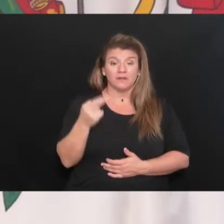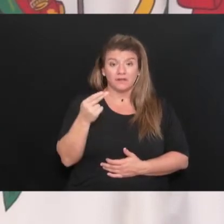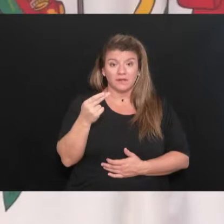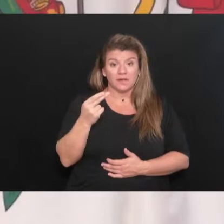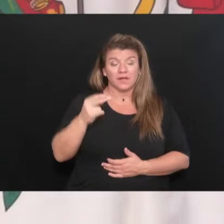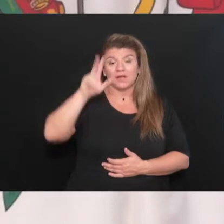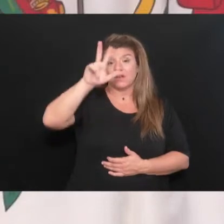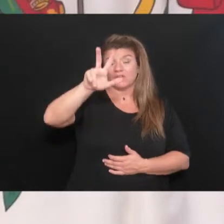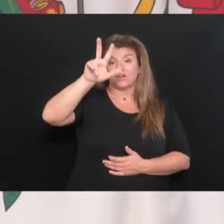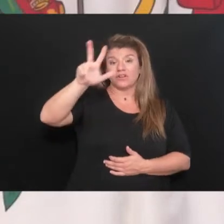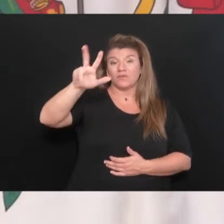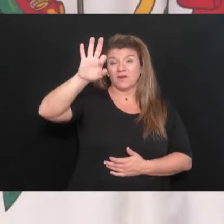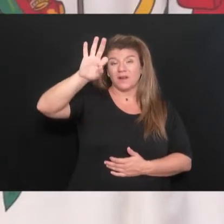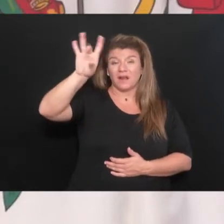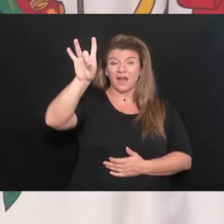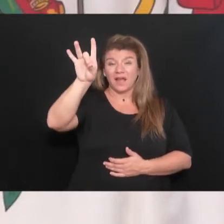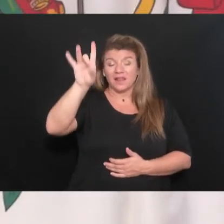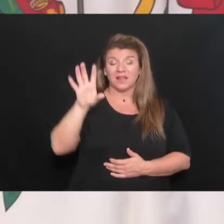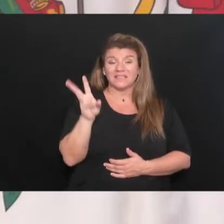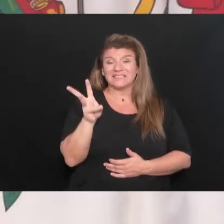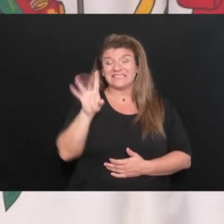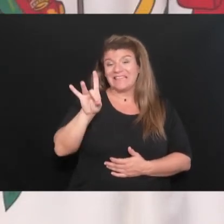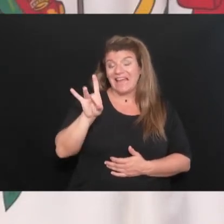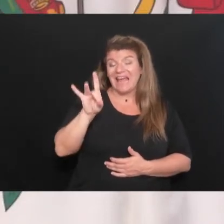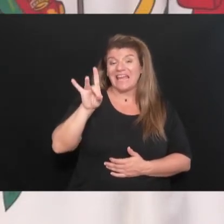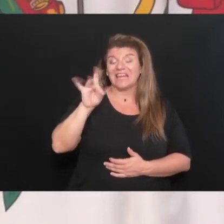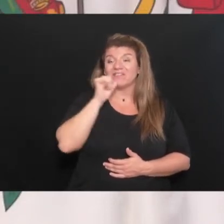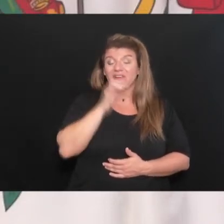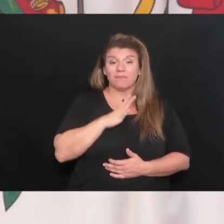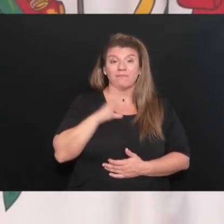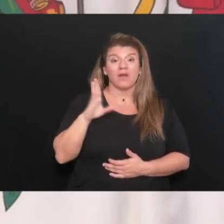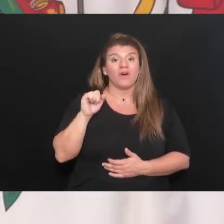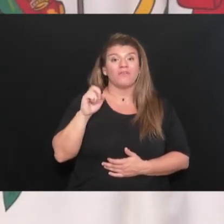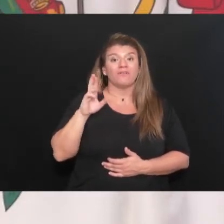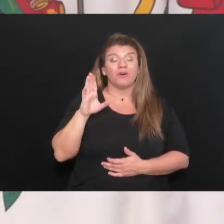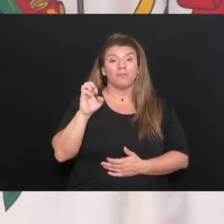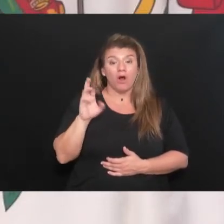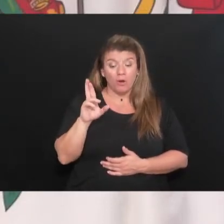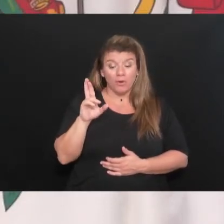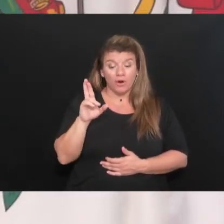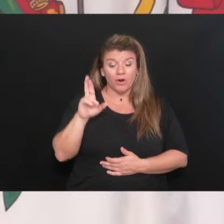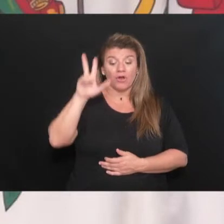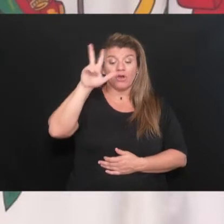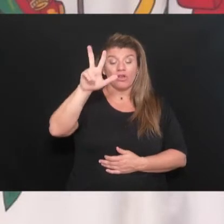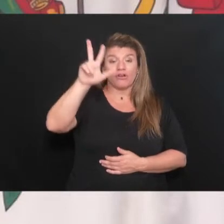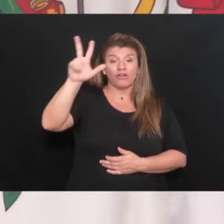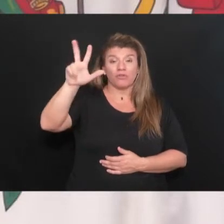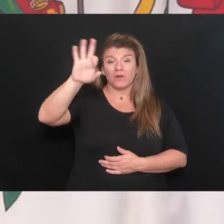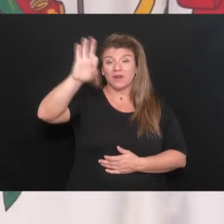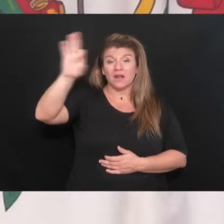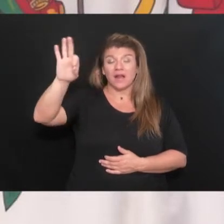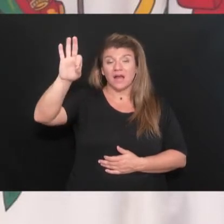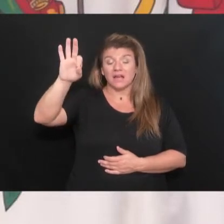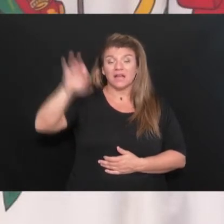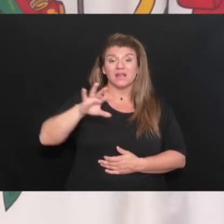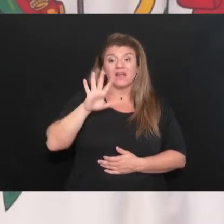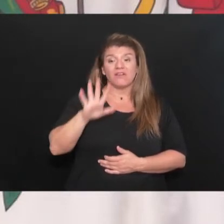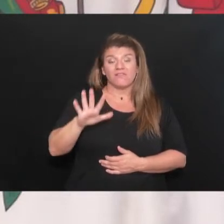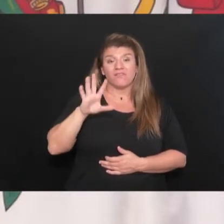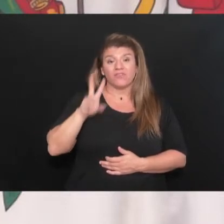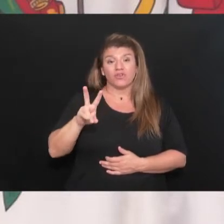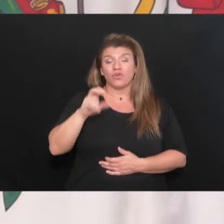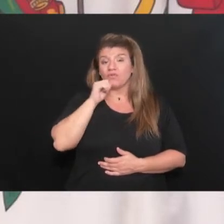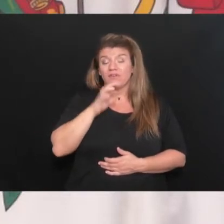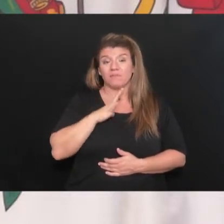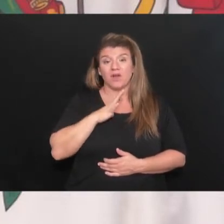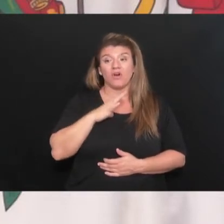Our 3,398th death, a 68-year-old female from Barber County. Our 3,399th death is a 52-year-old